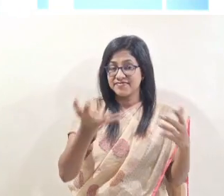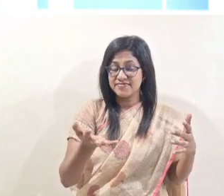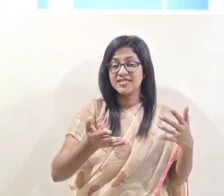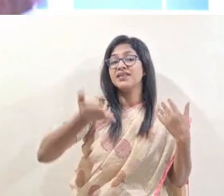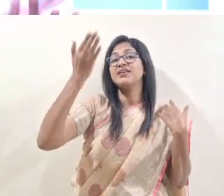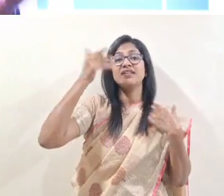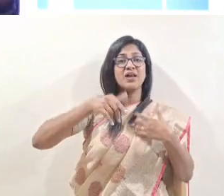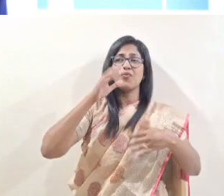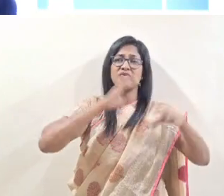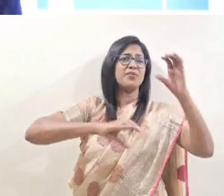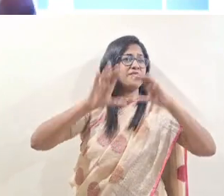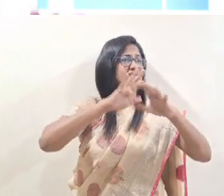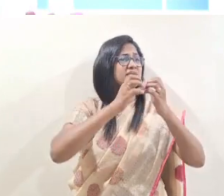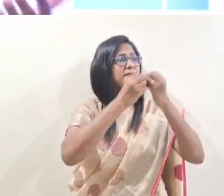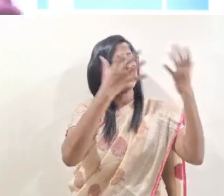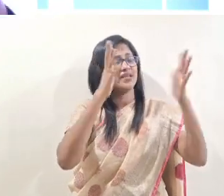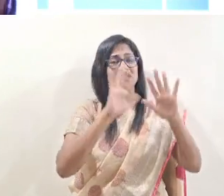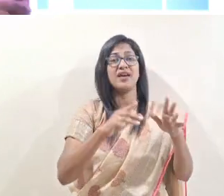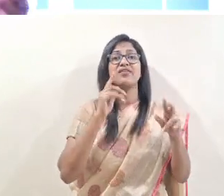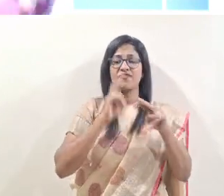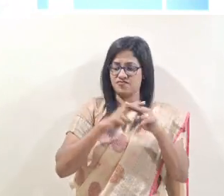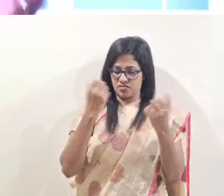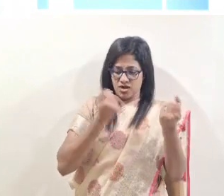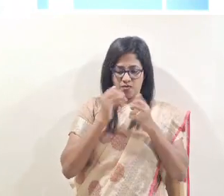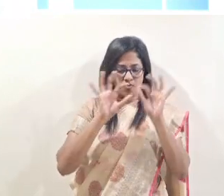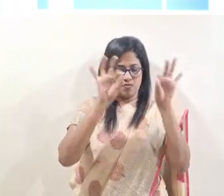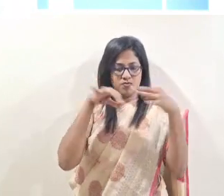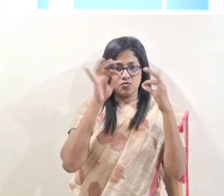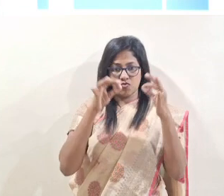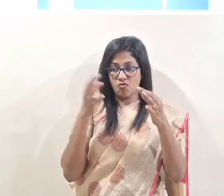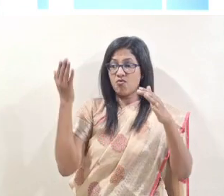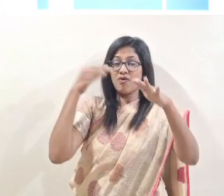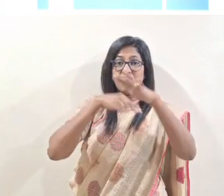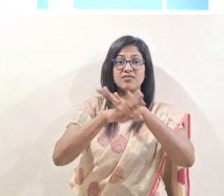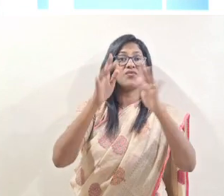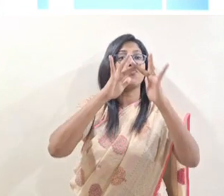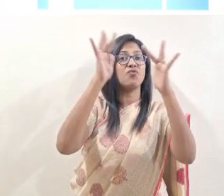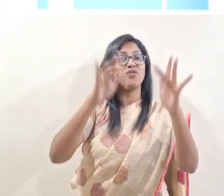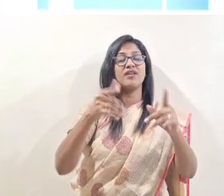now is happening. When the driver is replaced, a lot of things are happening online.